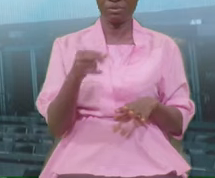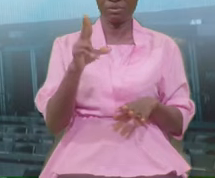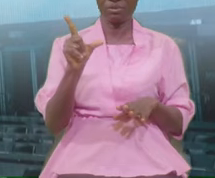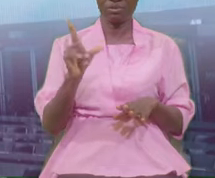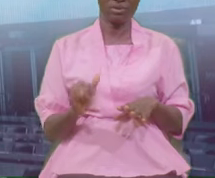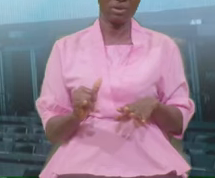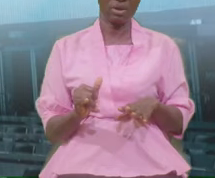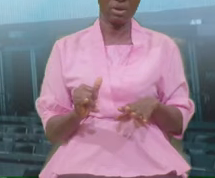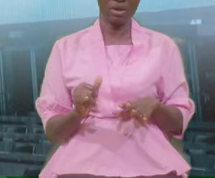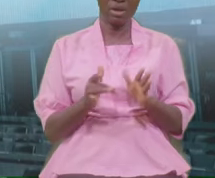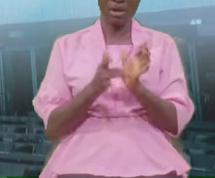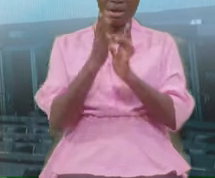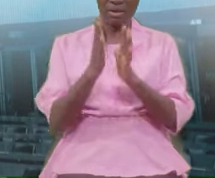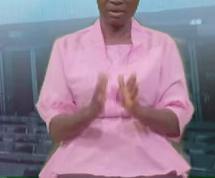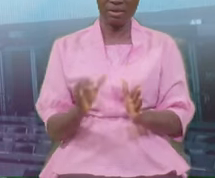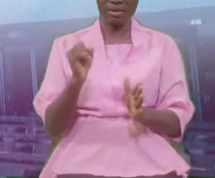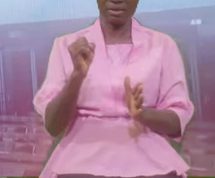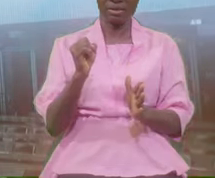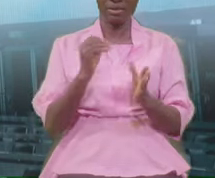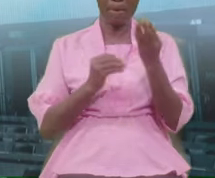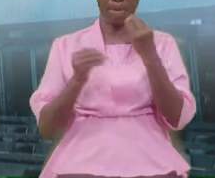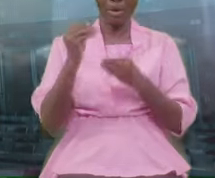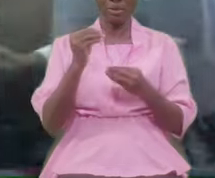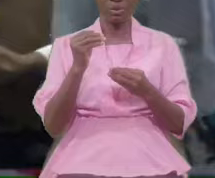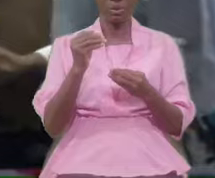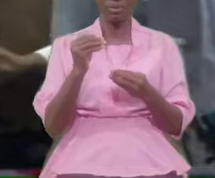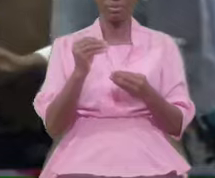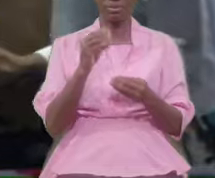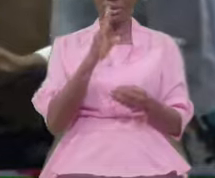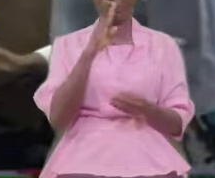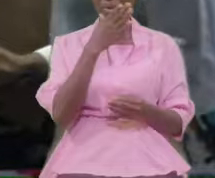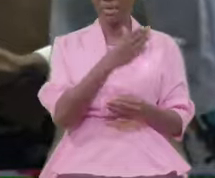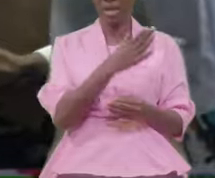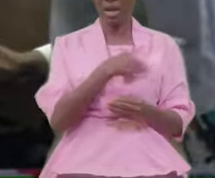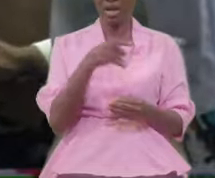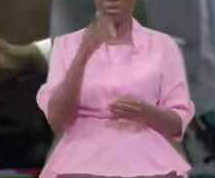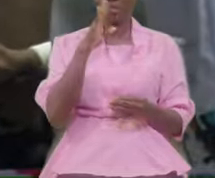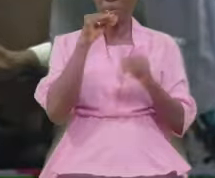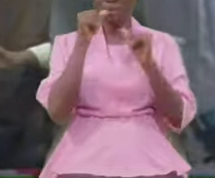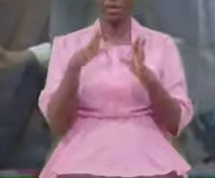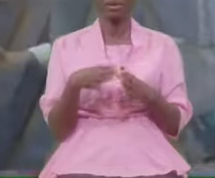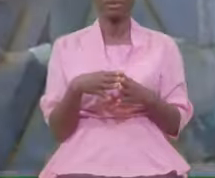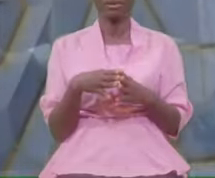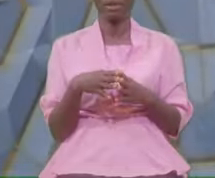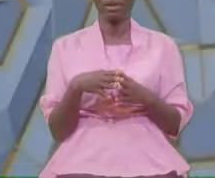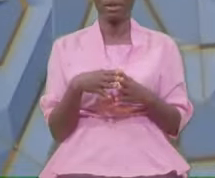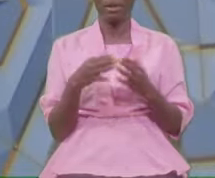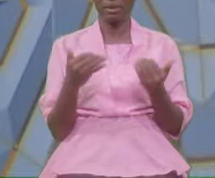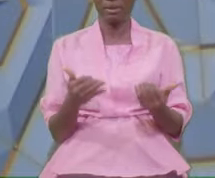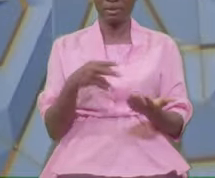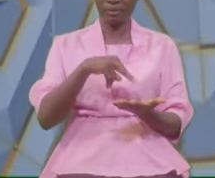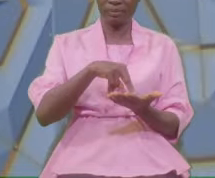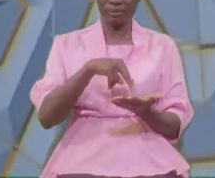and you be blessed Let's Get ready as we ring up the counseling session let's be